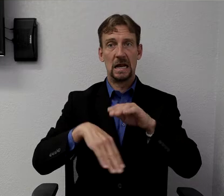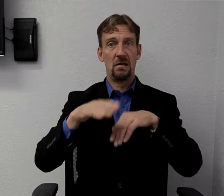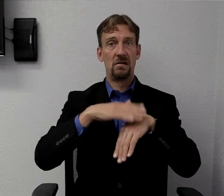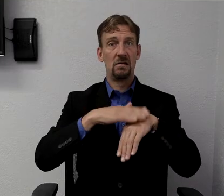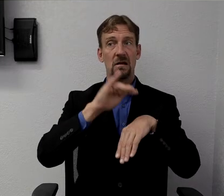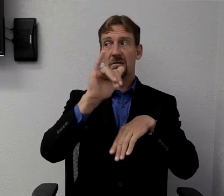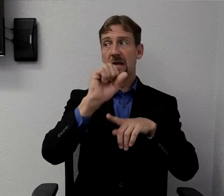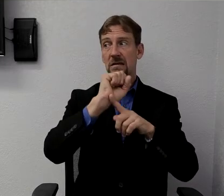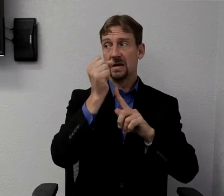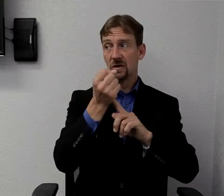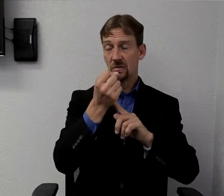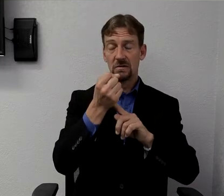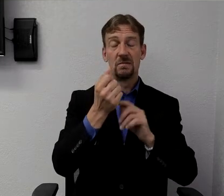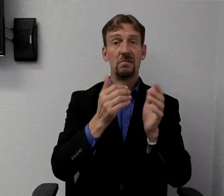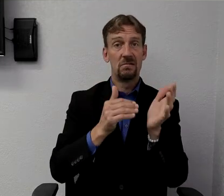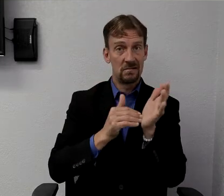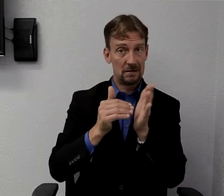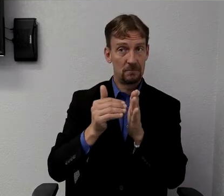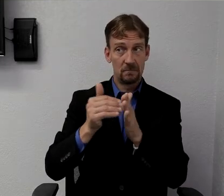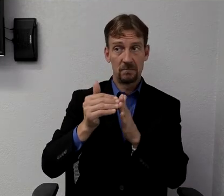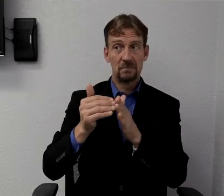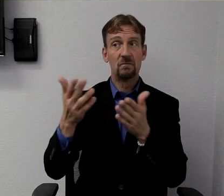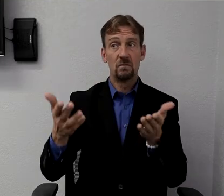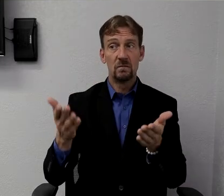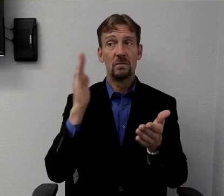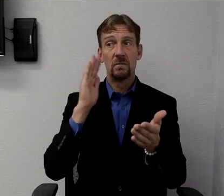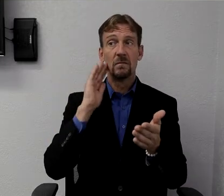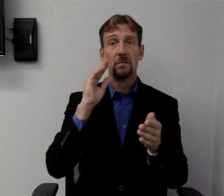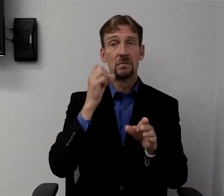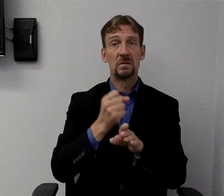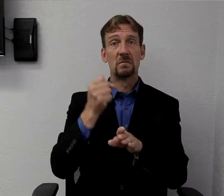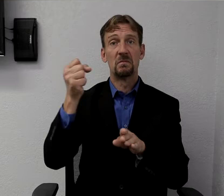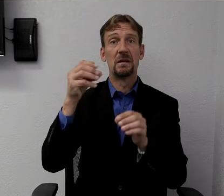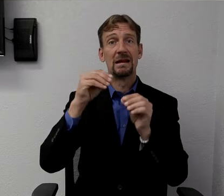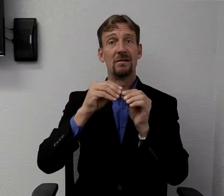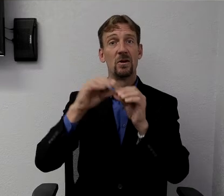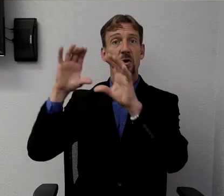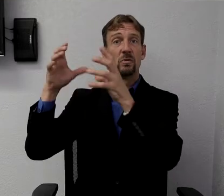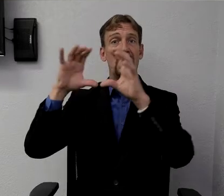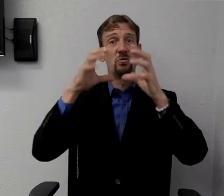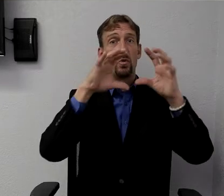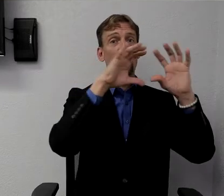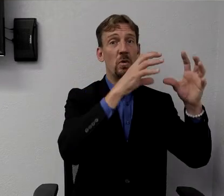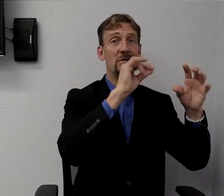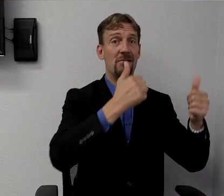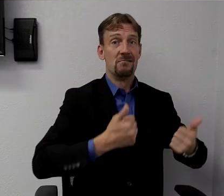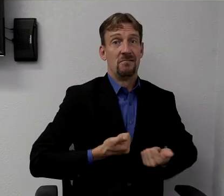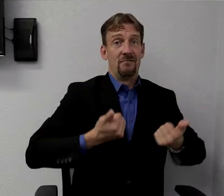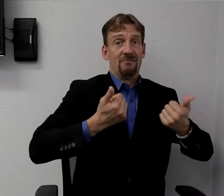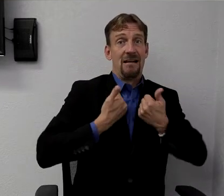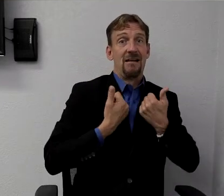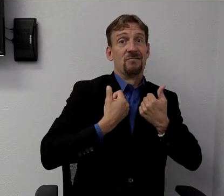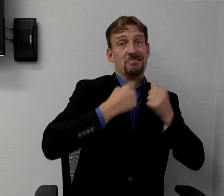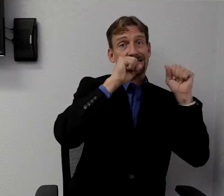then placed into a category essentially of survival. So they end up,